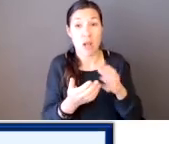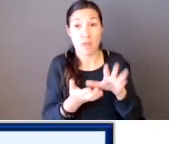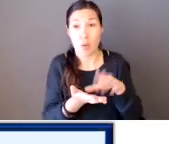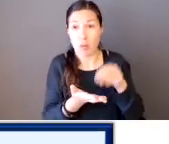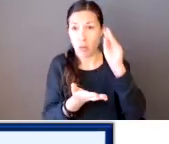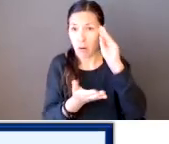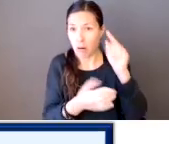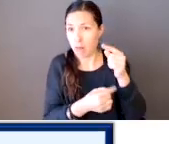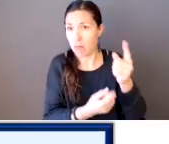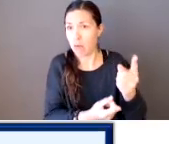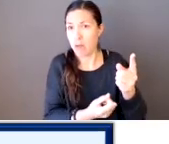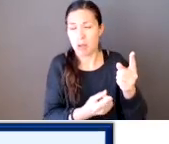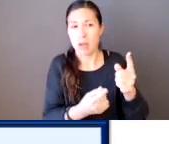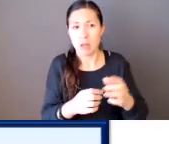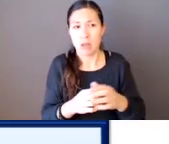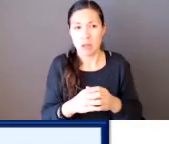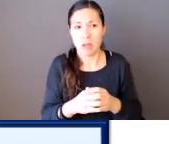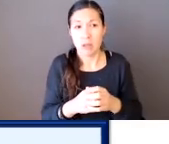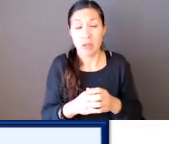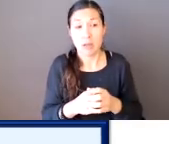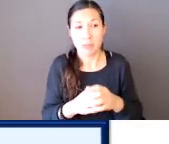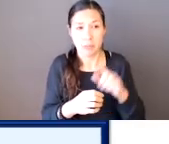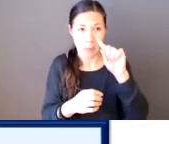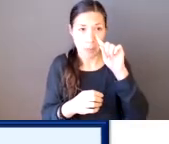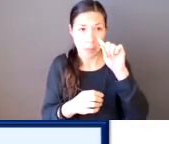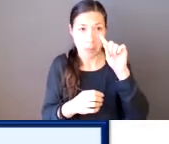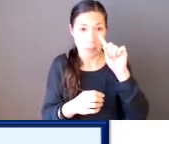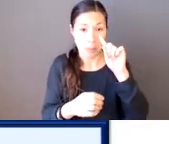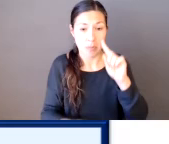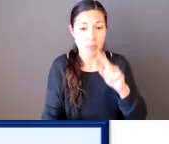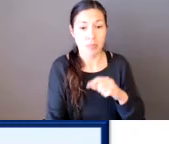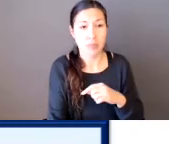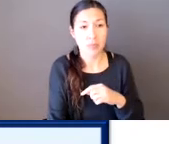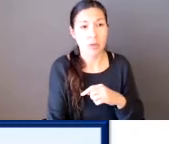implement longer term for our program.